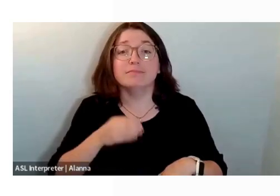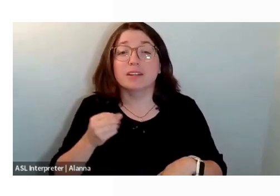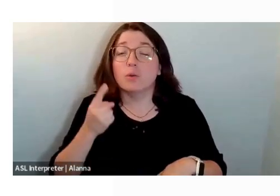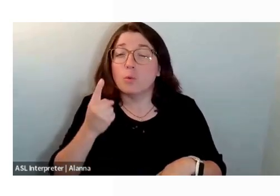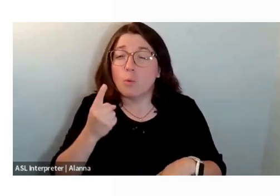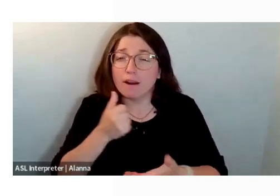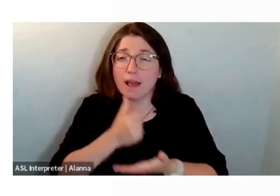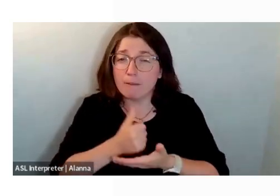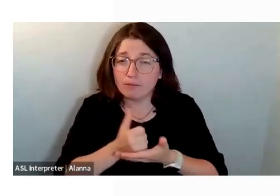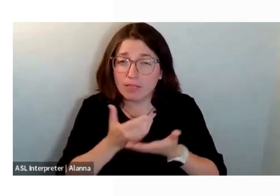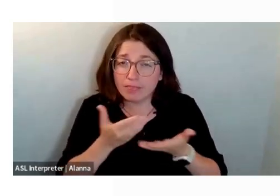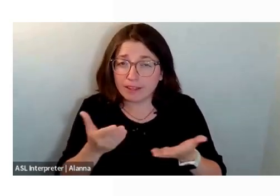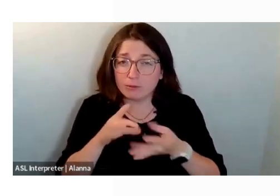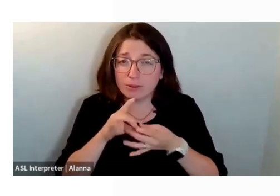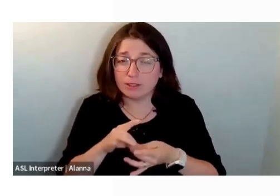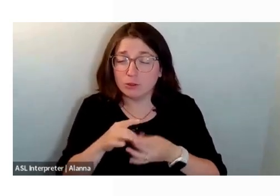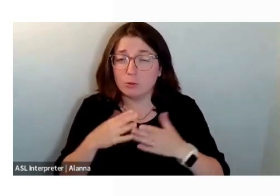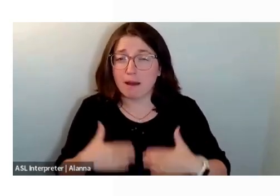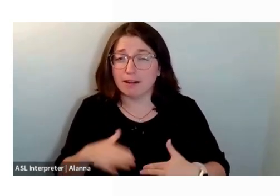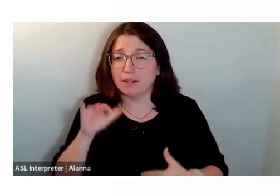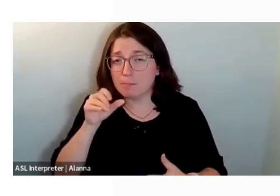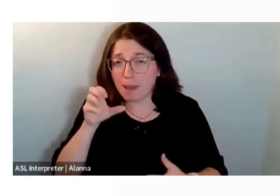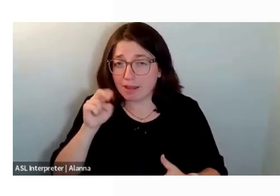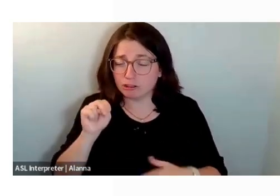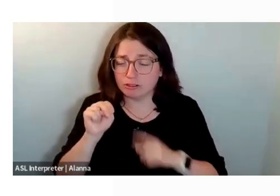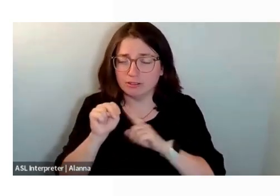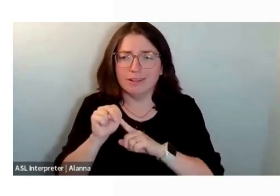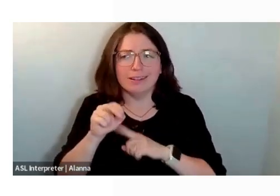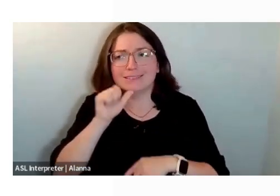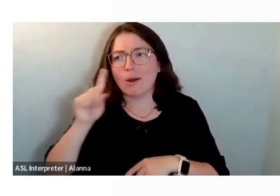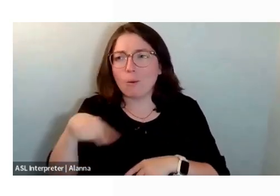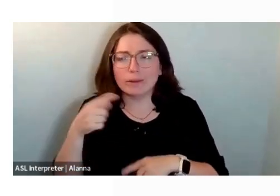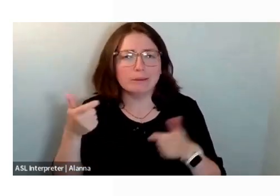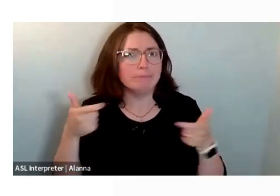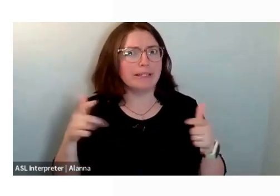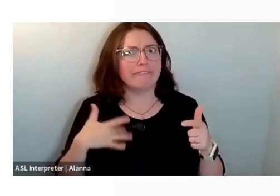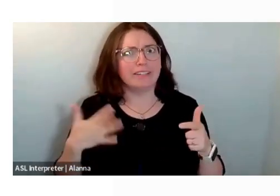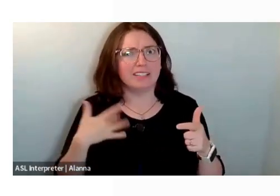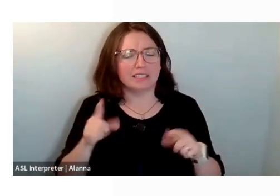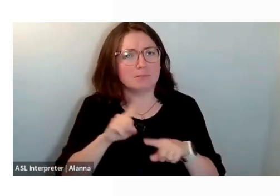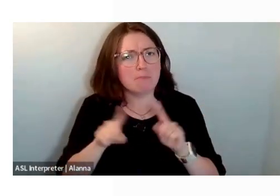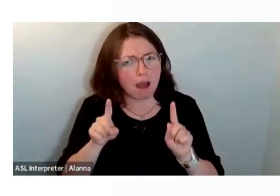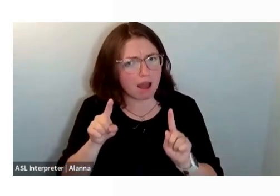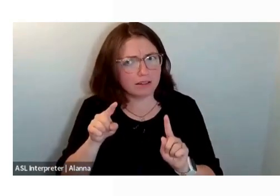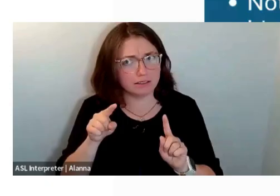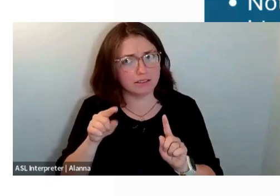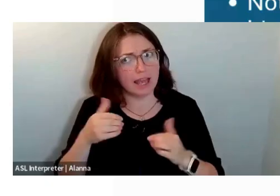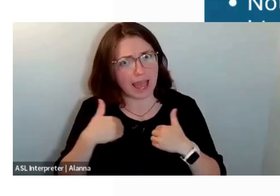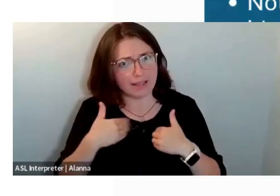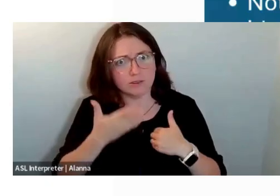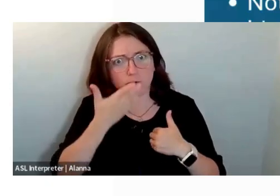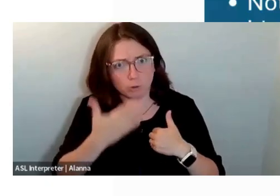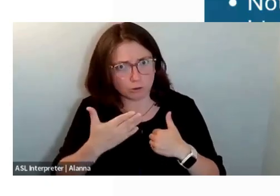body compassion is that it's not just a vague feeling, it has some very concrete and practical